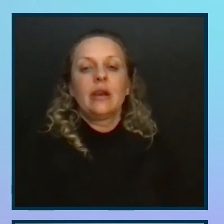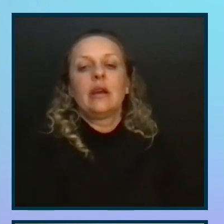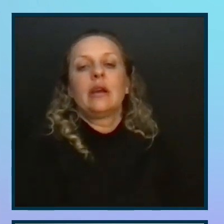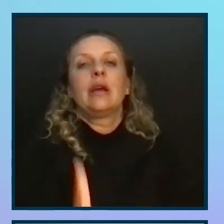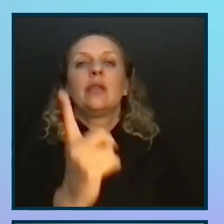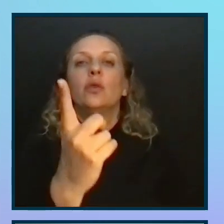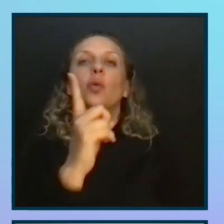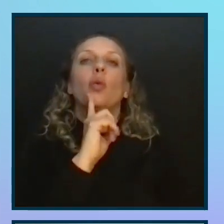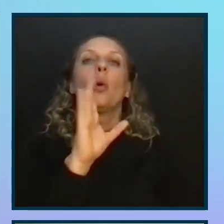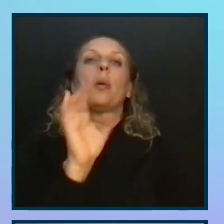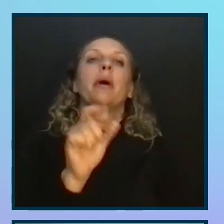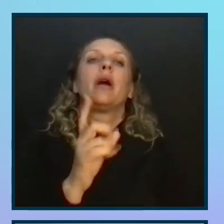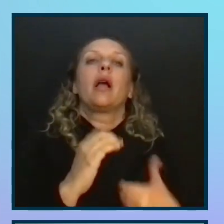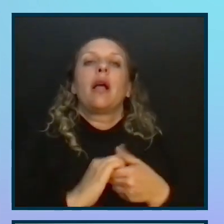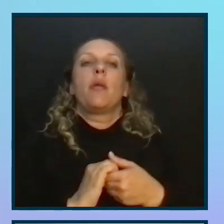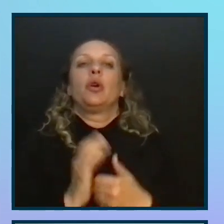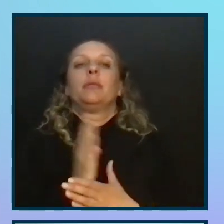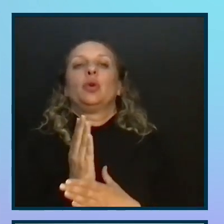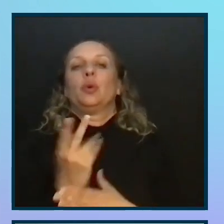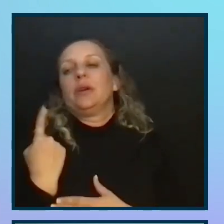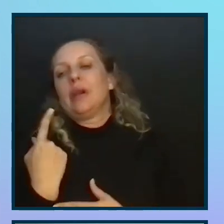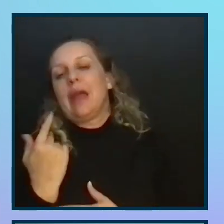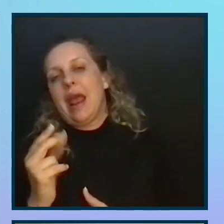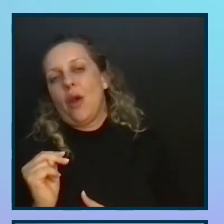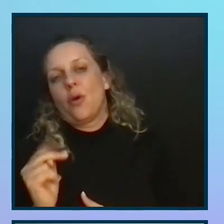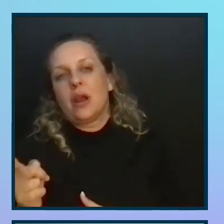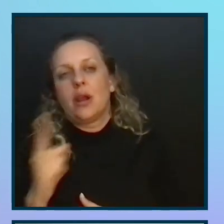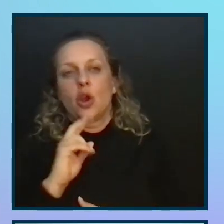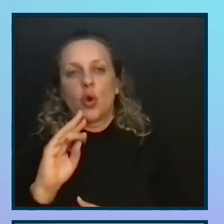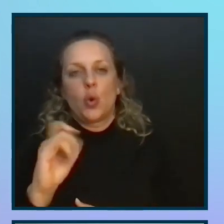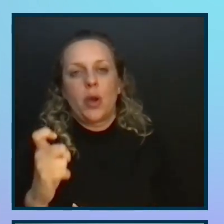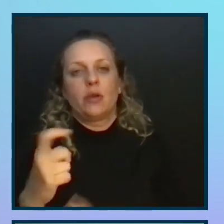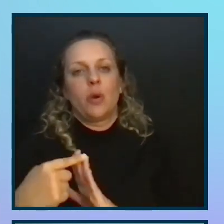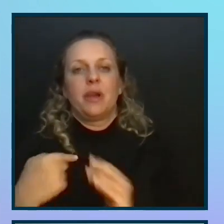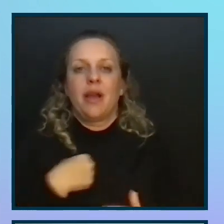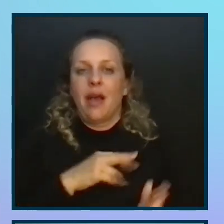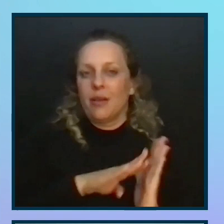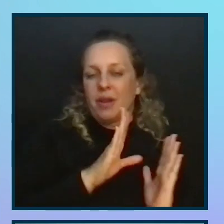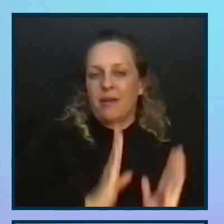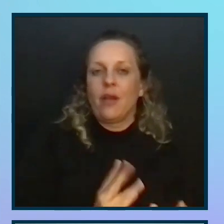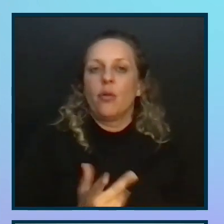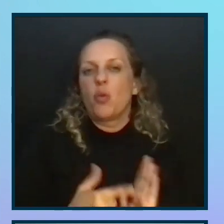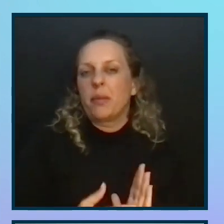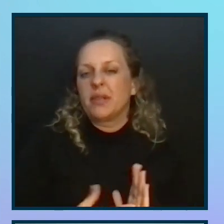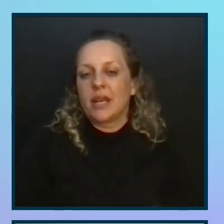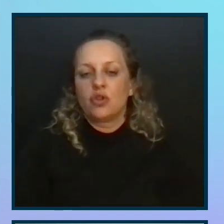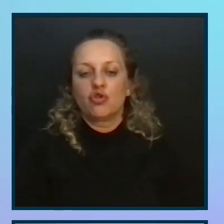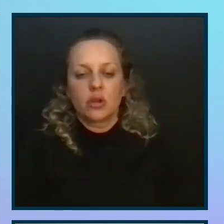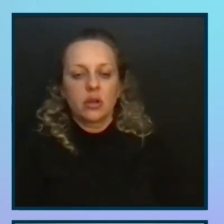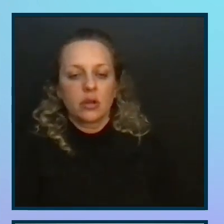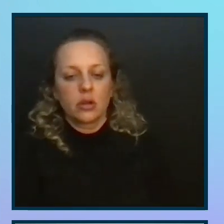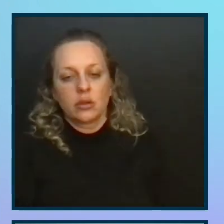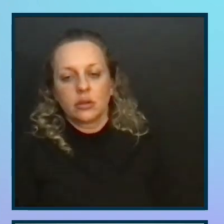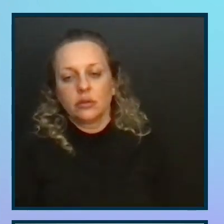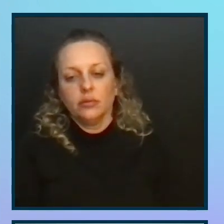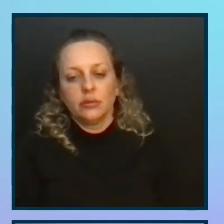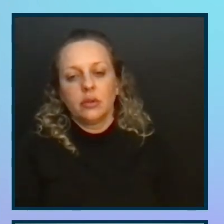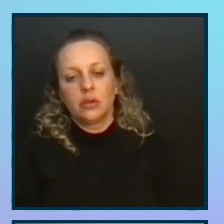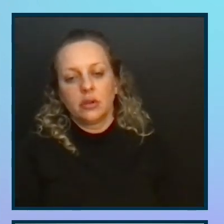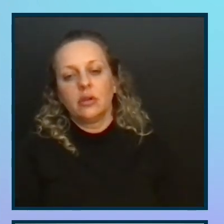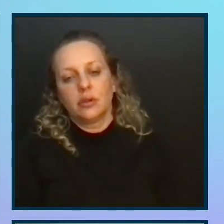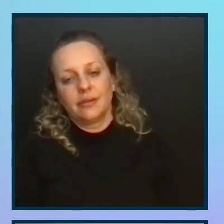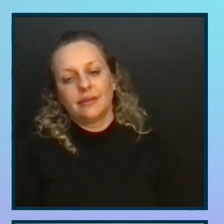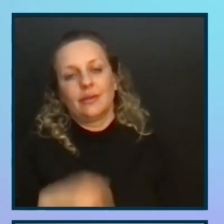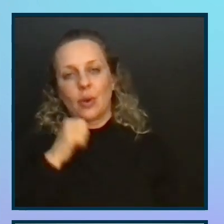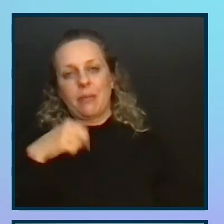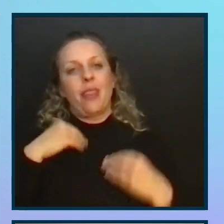be a collaboration between Aaron and I. Aaron's going to be the UX representation. I'll be the developer representation. So I'm no longer the product owner.